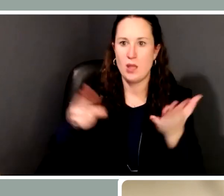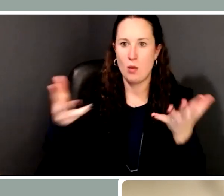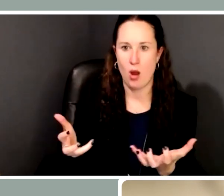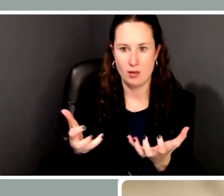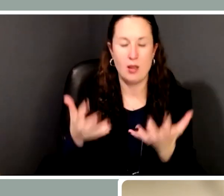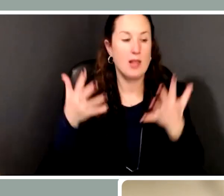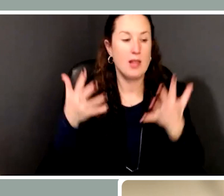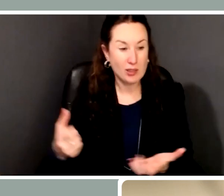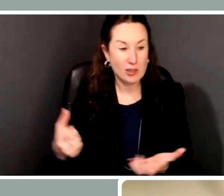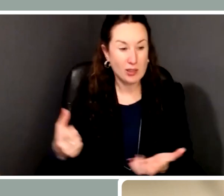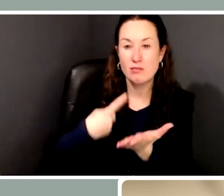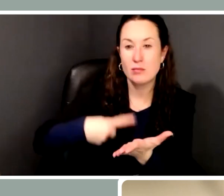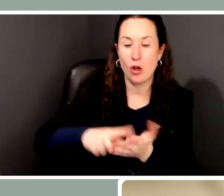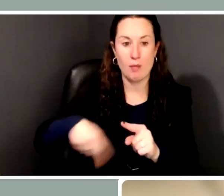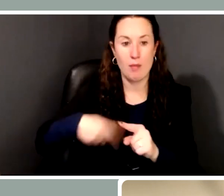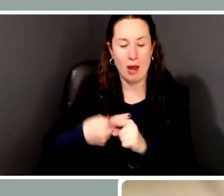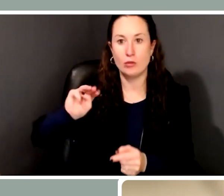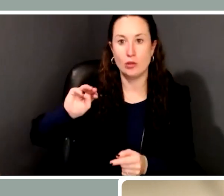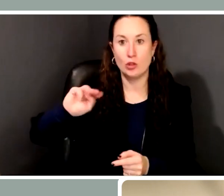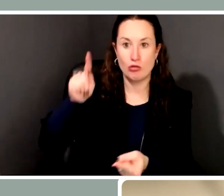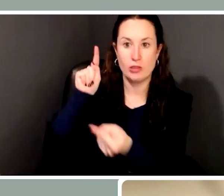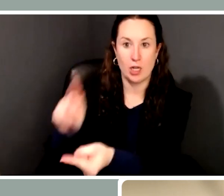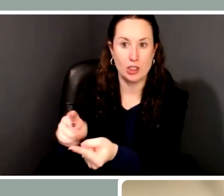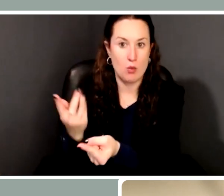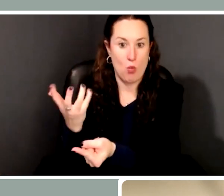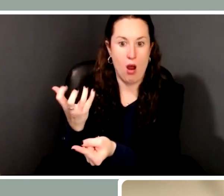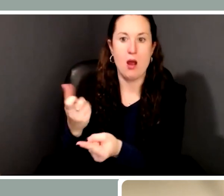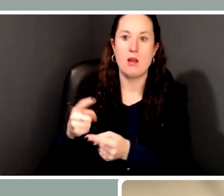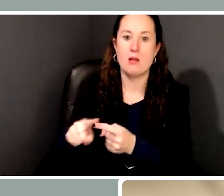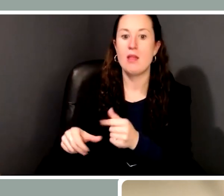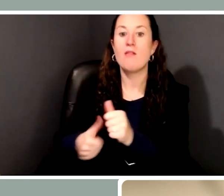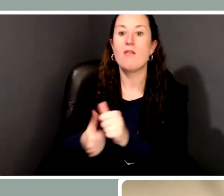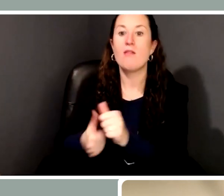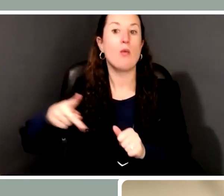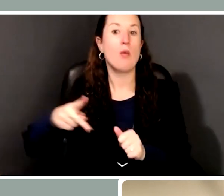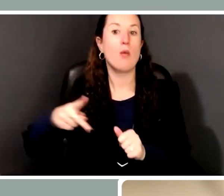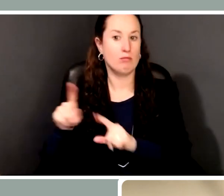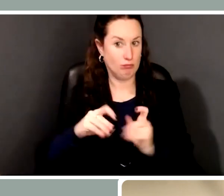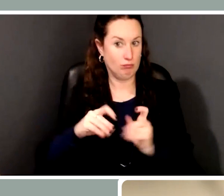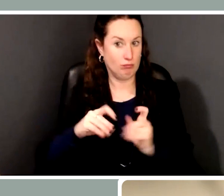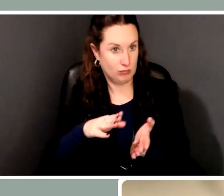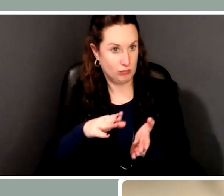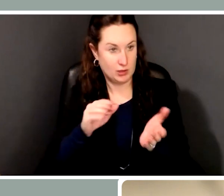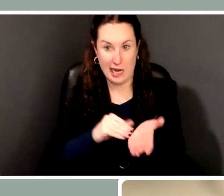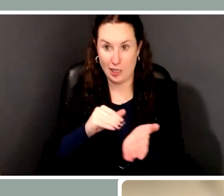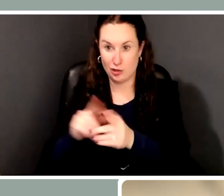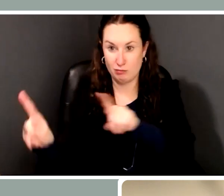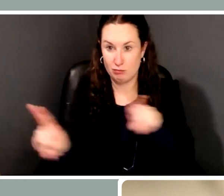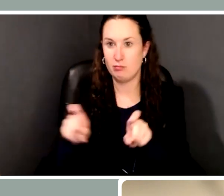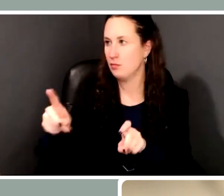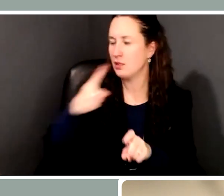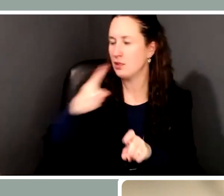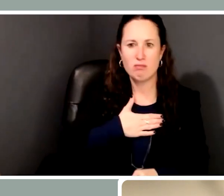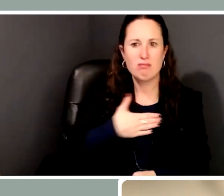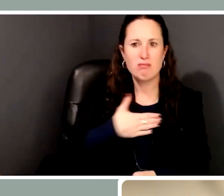And I think, we heard that and we know that, but there was also then in follow-up a survey of doctors, and doctors say they're happy to dose reduce. So it was